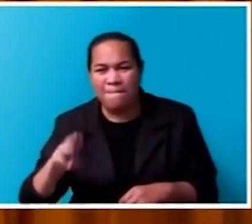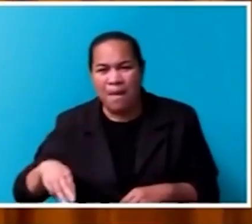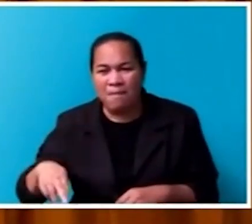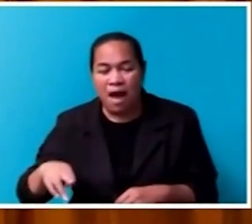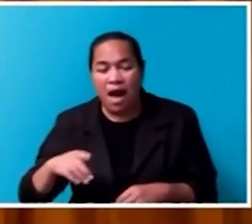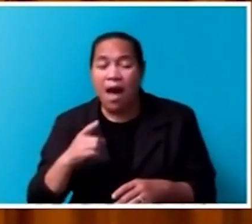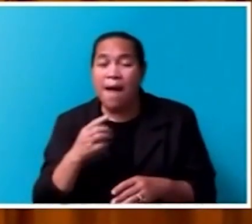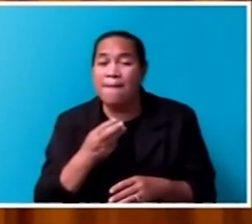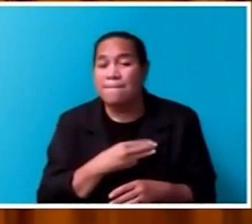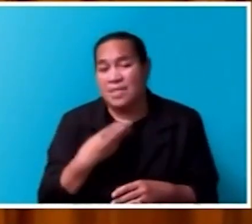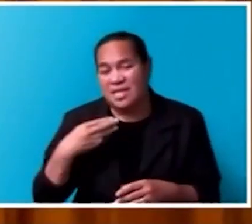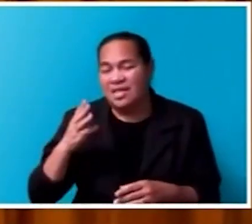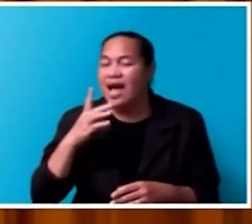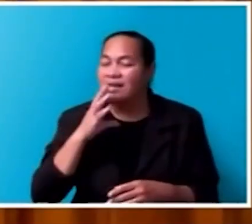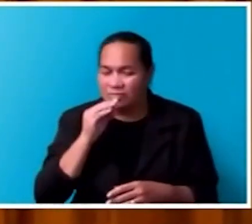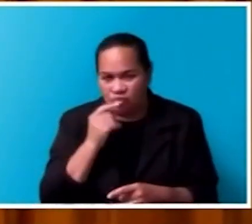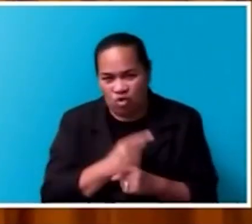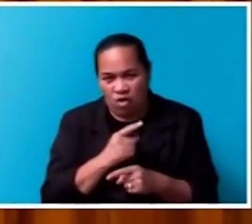Minister.